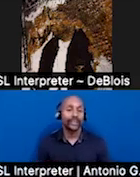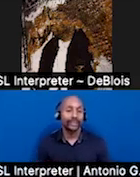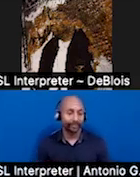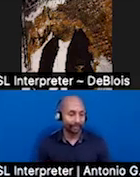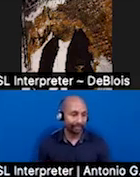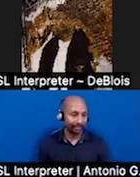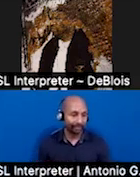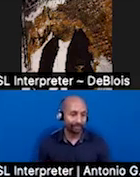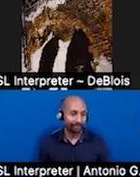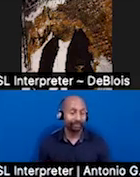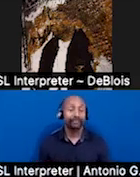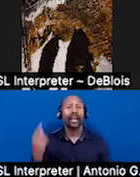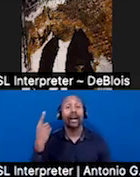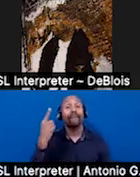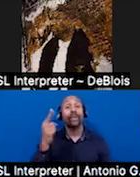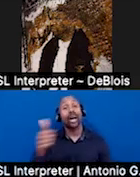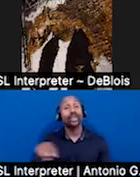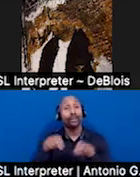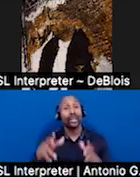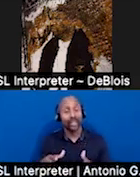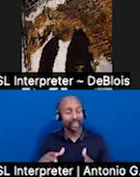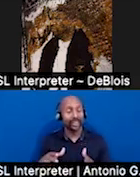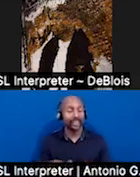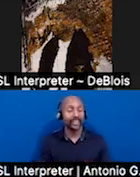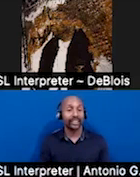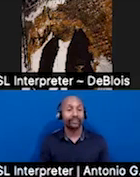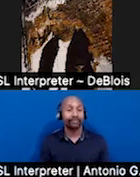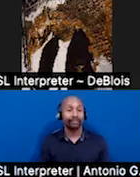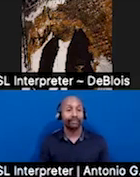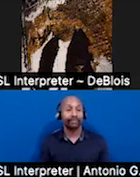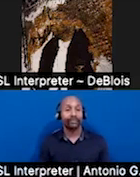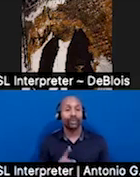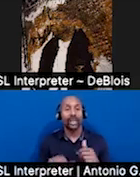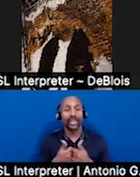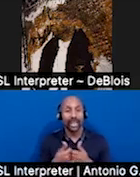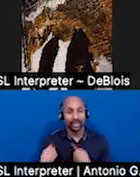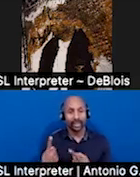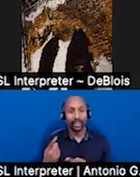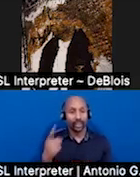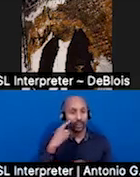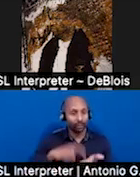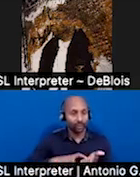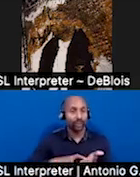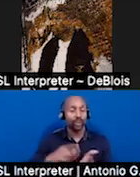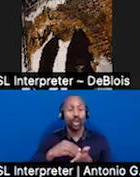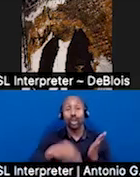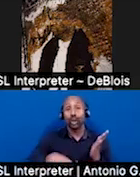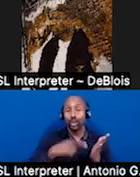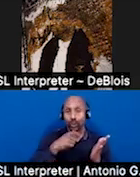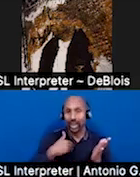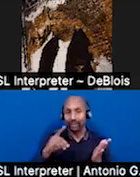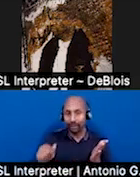like our other panelists to respond to this next one. What challenges have you seen learners with disabilities or